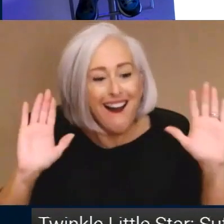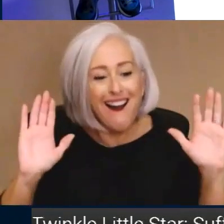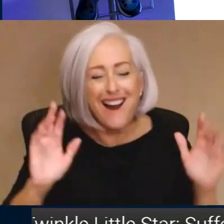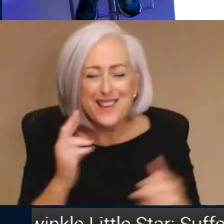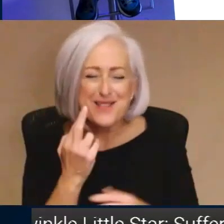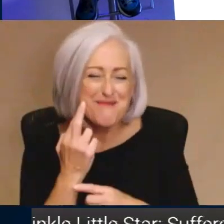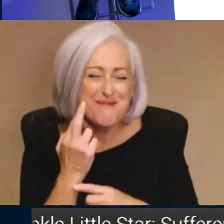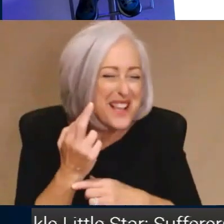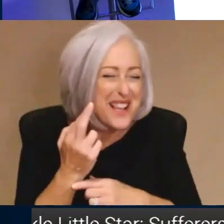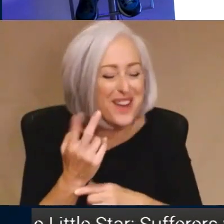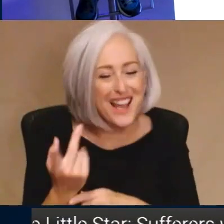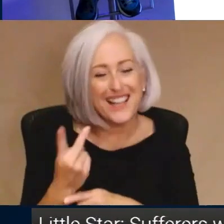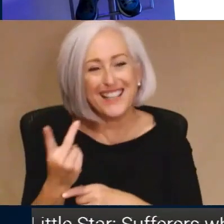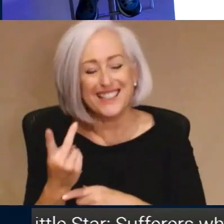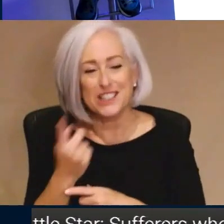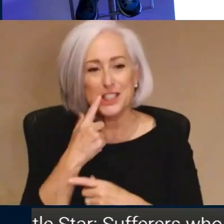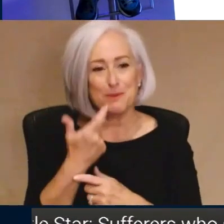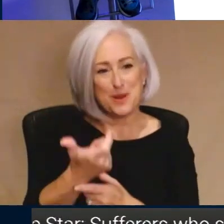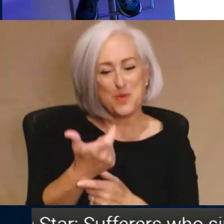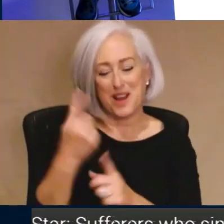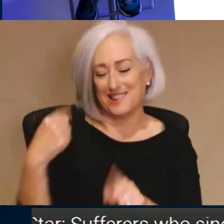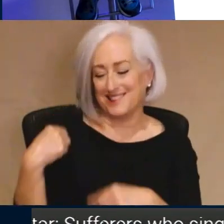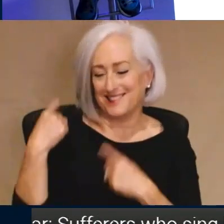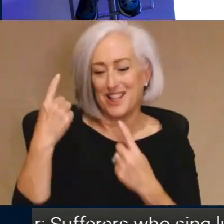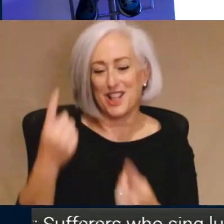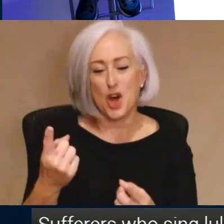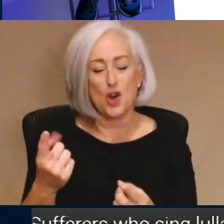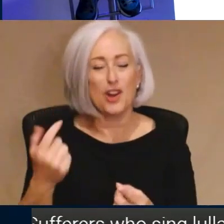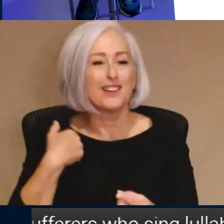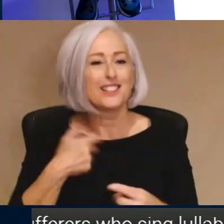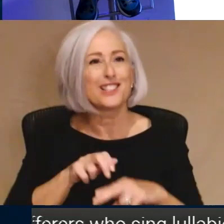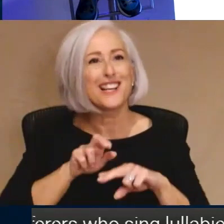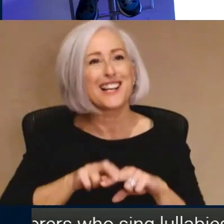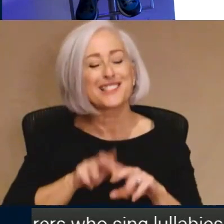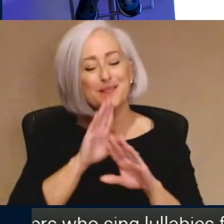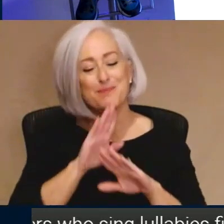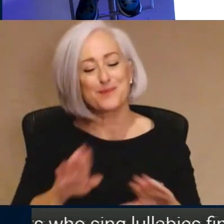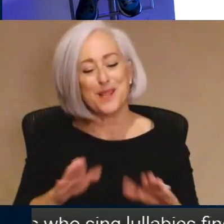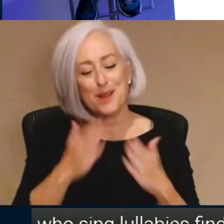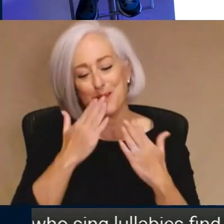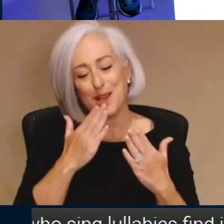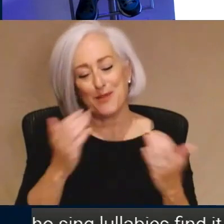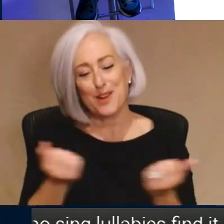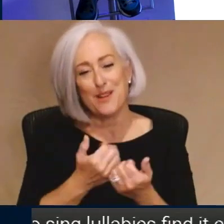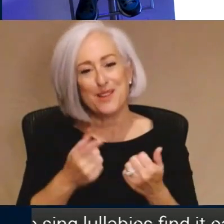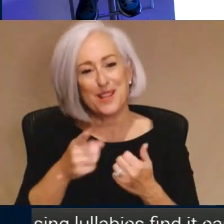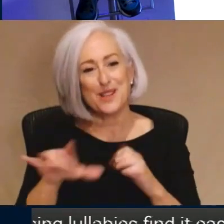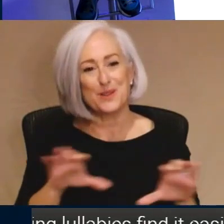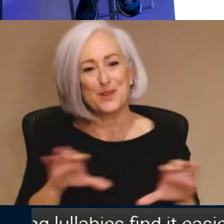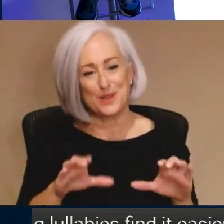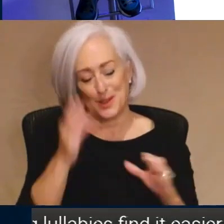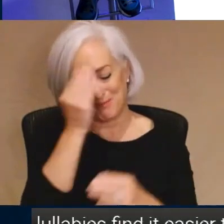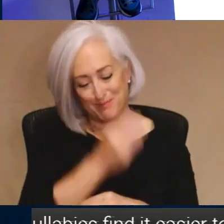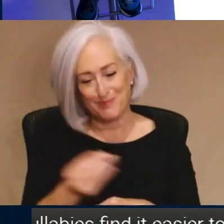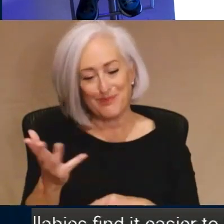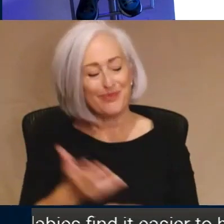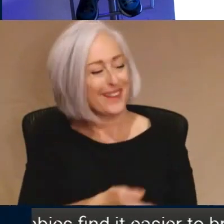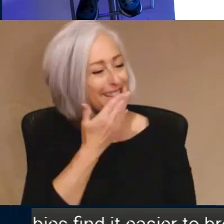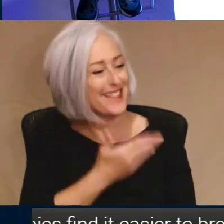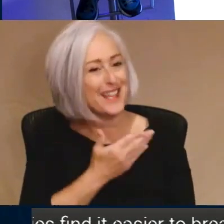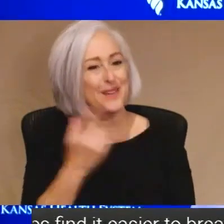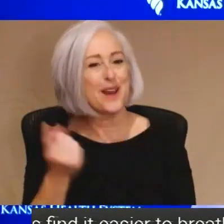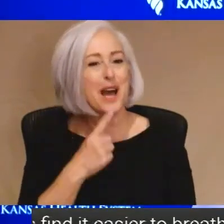she's been watching all along, and she said she kind of sits in silence. But she said, thank you for all you do. I just wanted to pass that along to you. Well, thank you. Yeah, I'm always roaming the